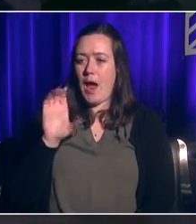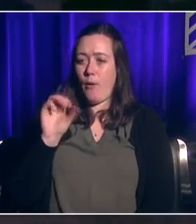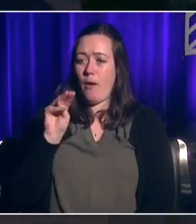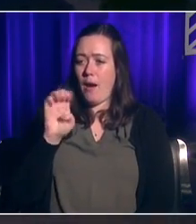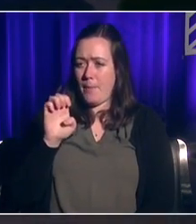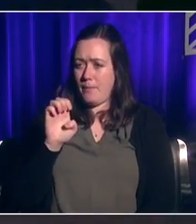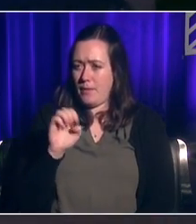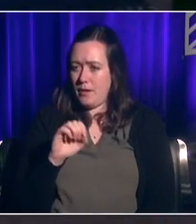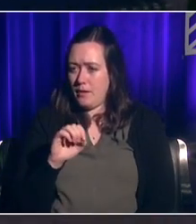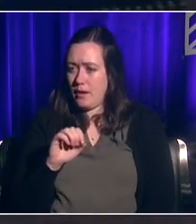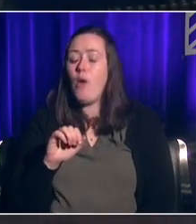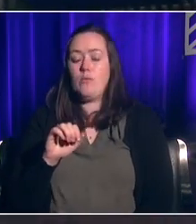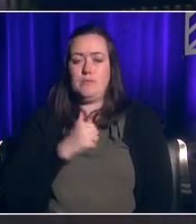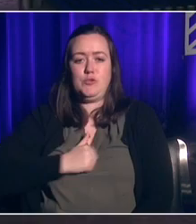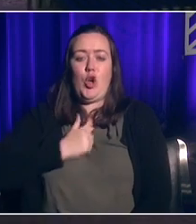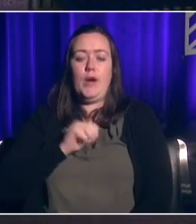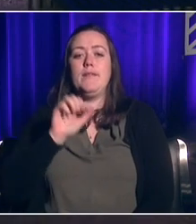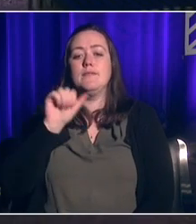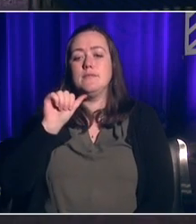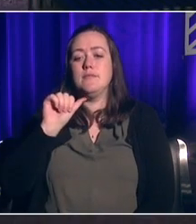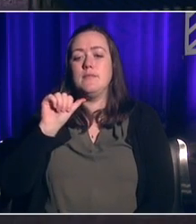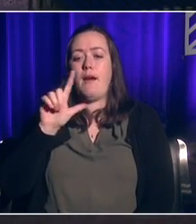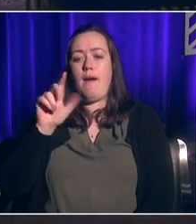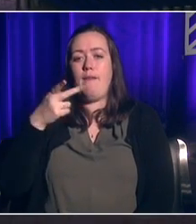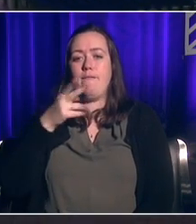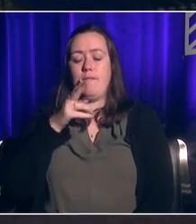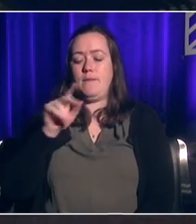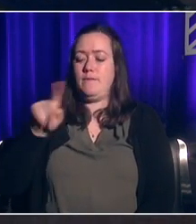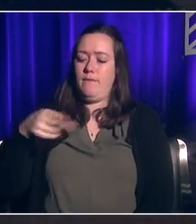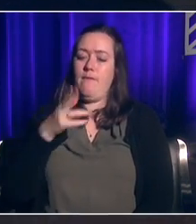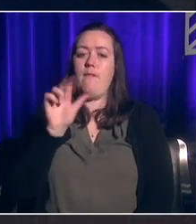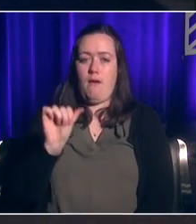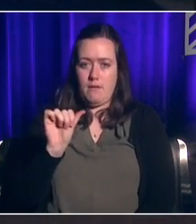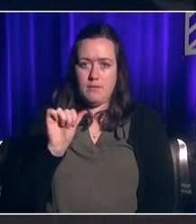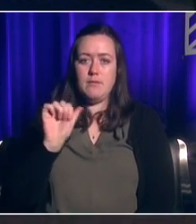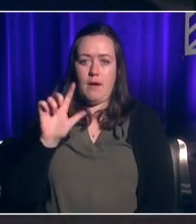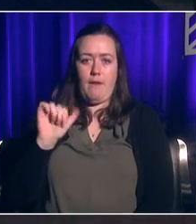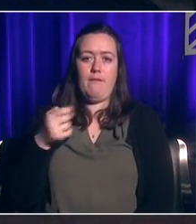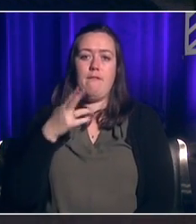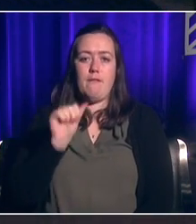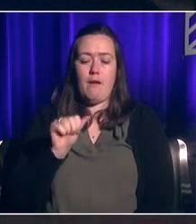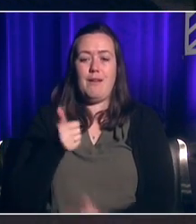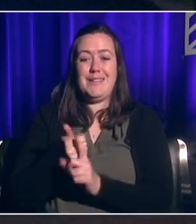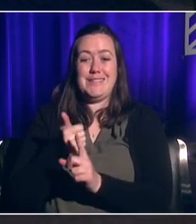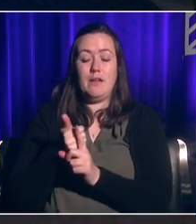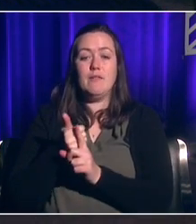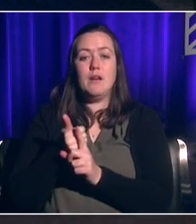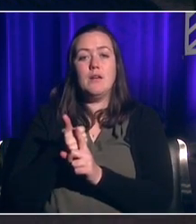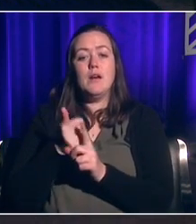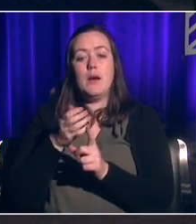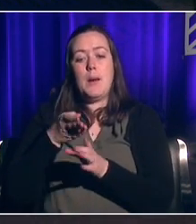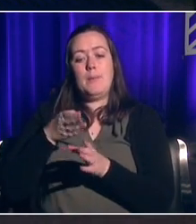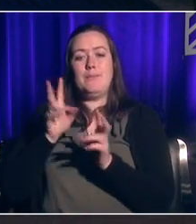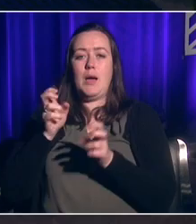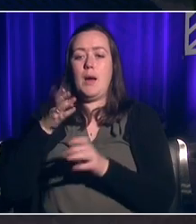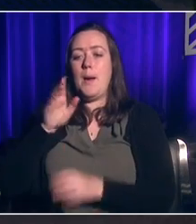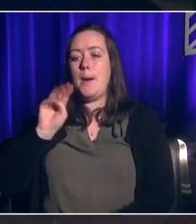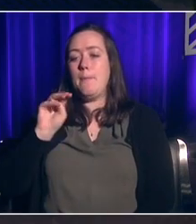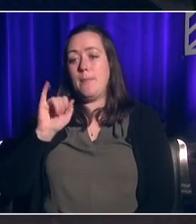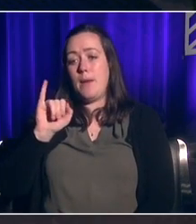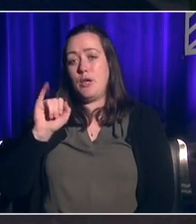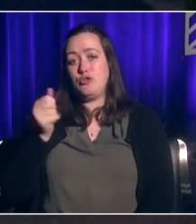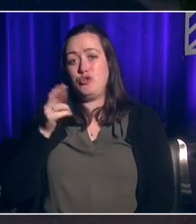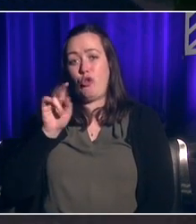generation yet. But Generation Alpha is a majority-minority generation. So what is happening right